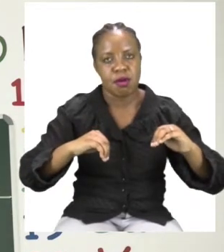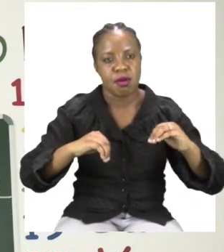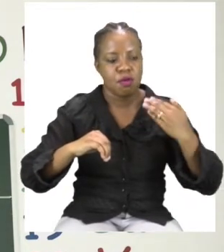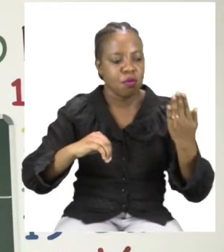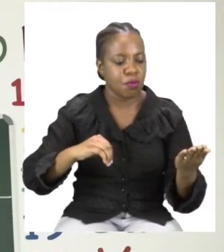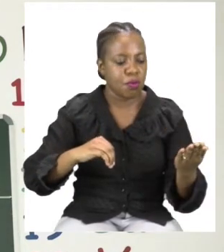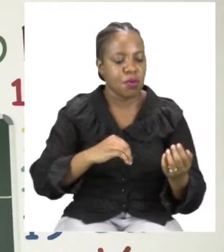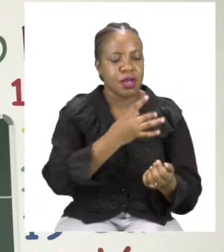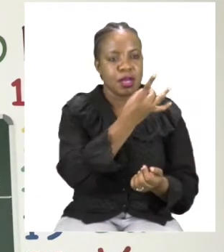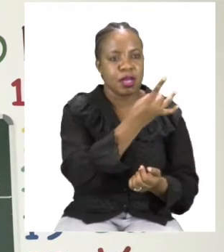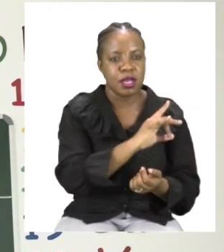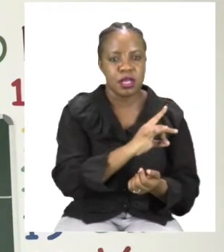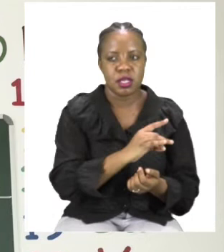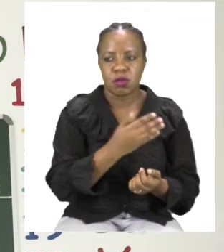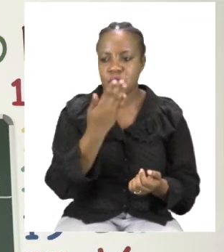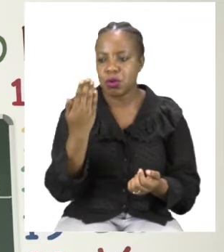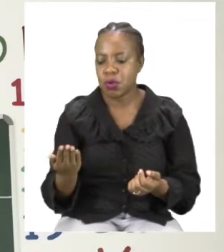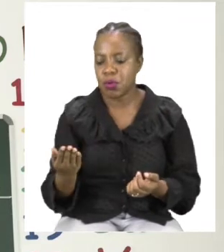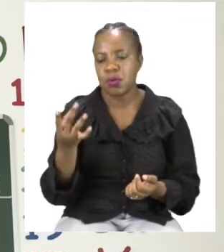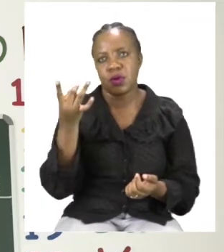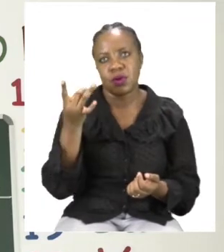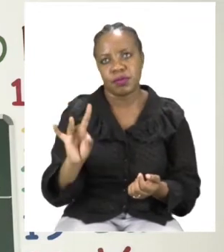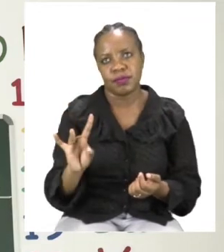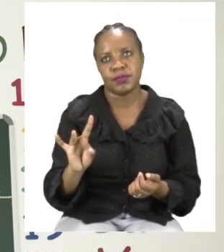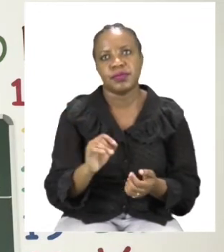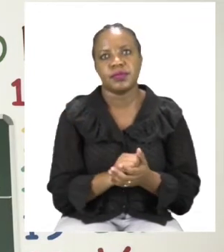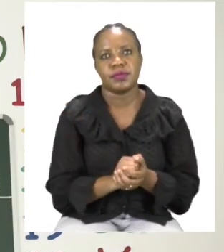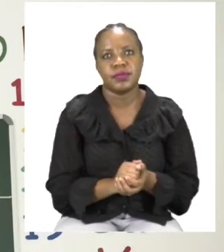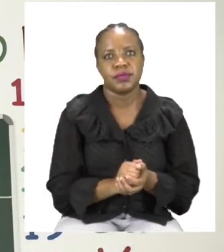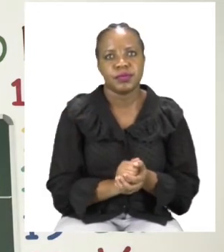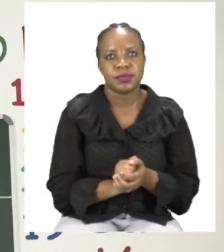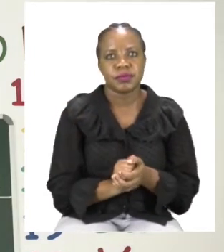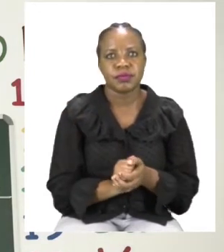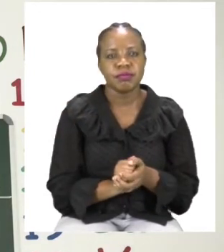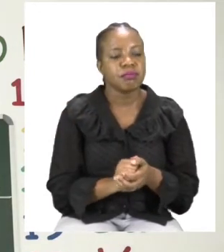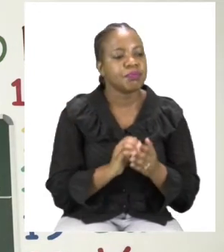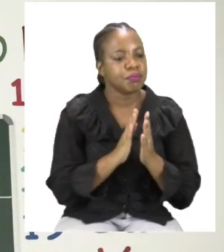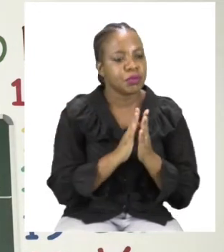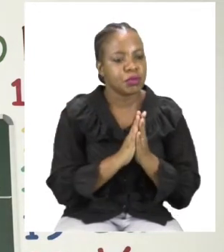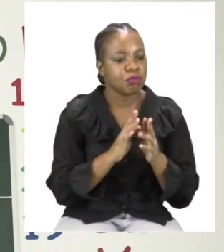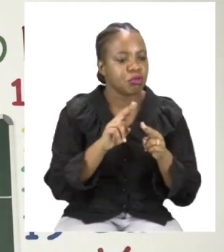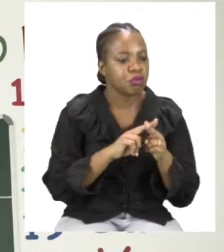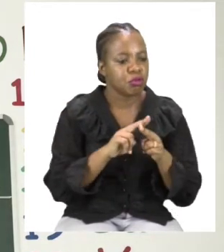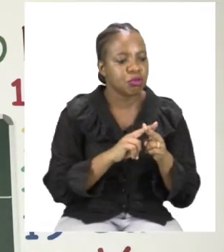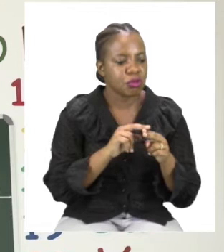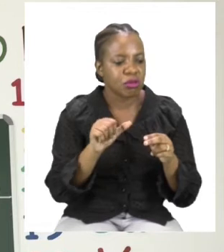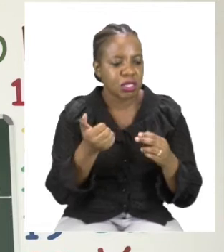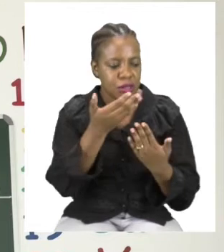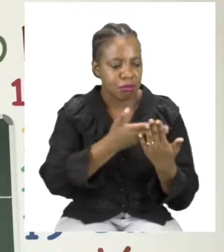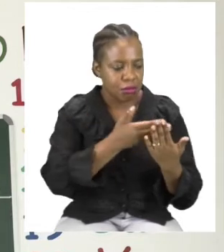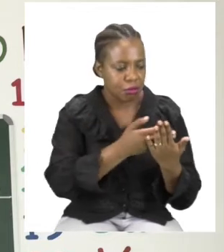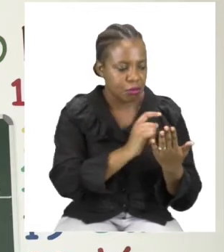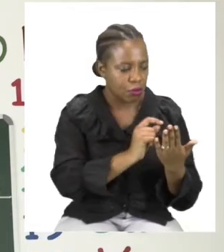you're going to have to find some way to write all this down, but if you have an extra paper, then take your time with